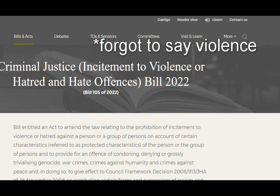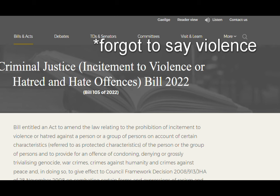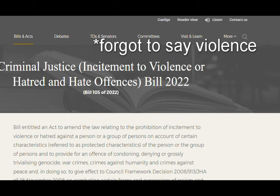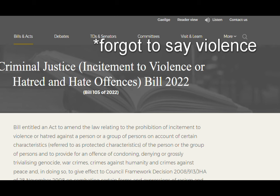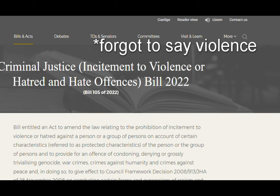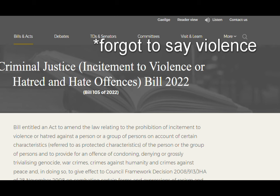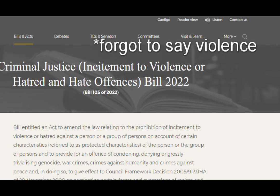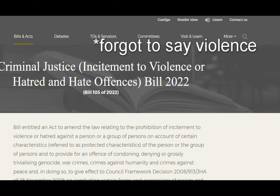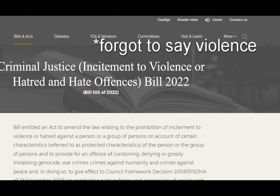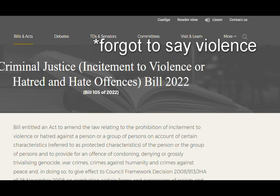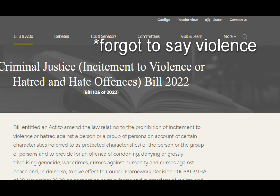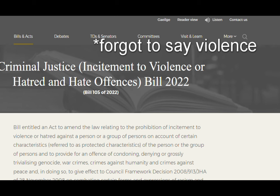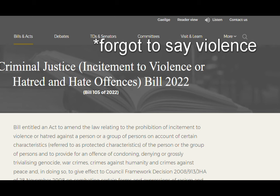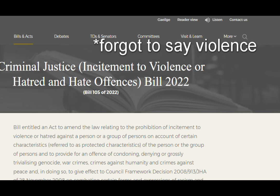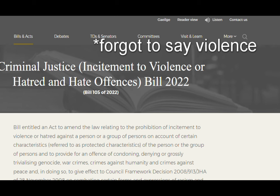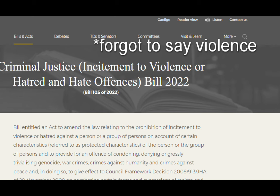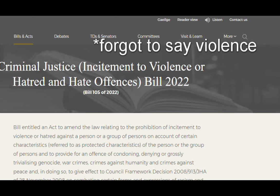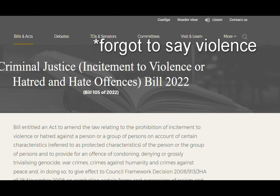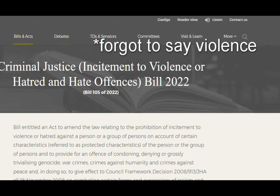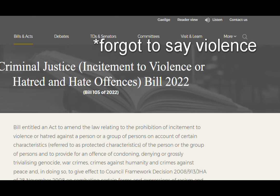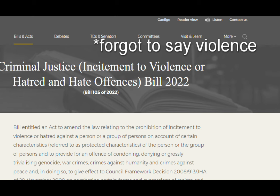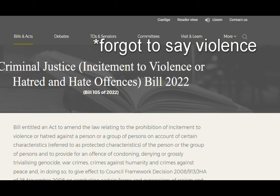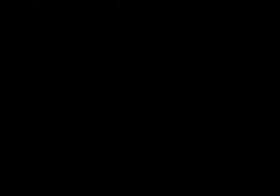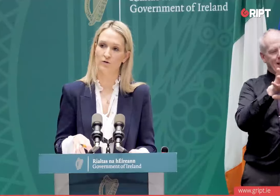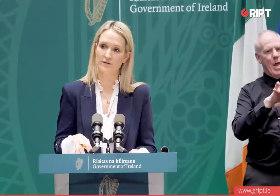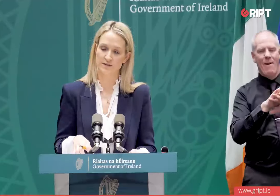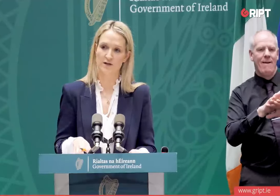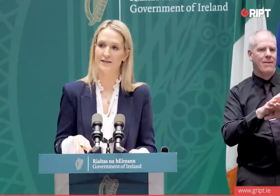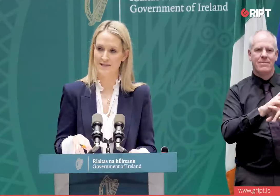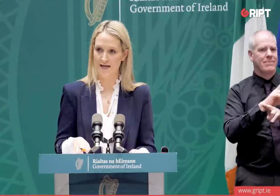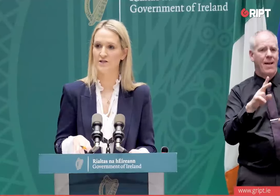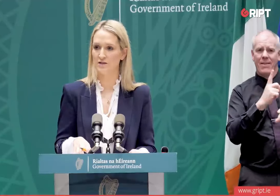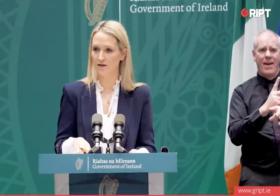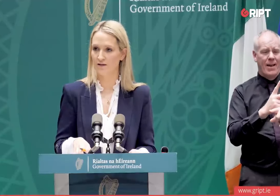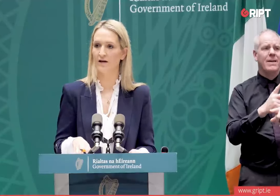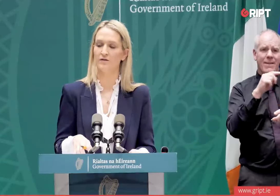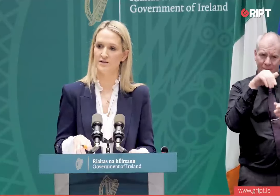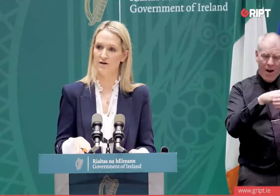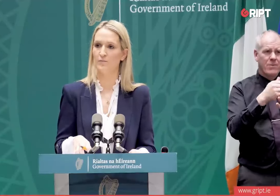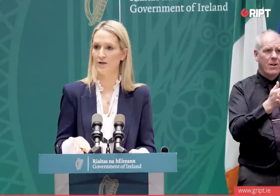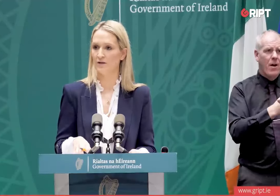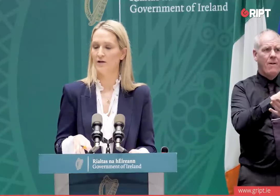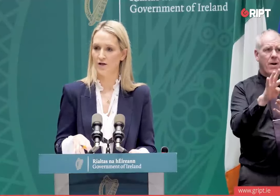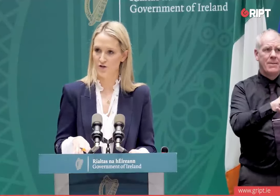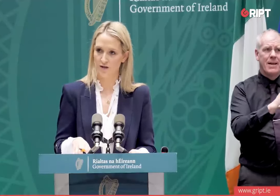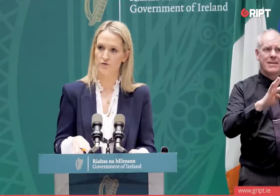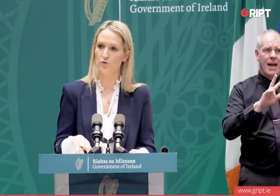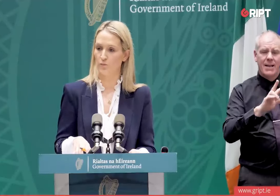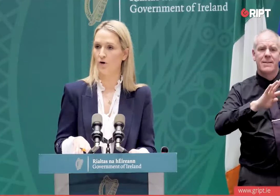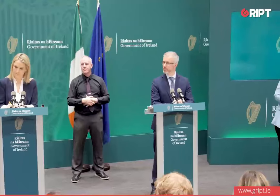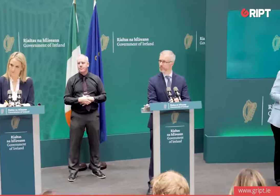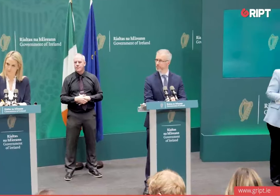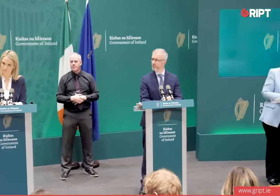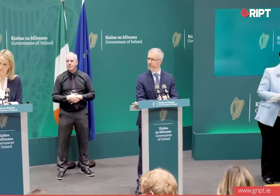bill, but it's referred to by everyone as the hate speech bill, because that's what it is. It criminalises hate speech. Ben even refers to it as that in his